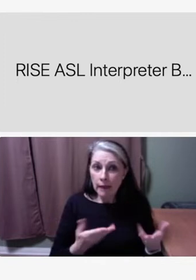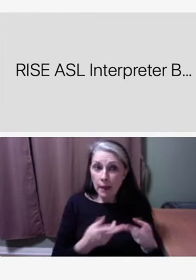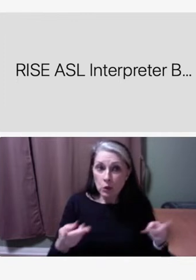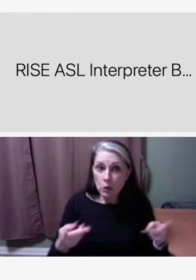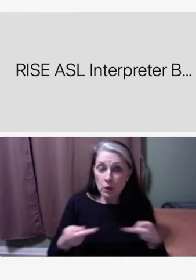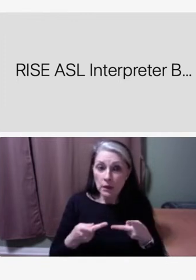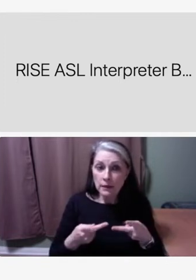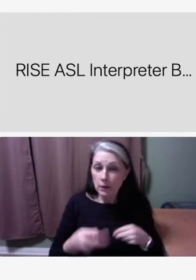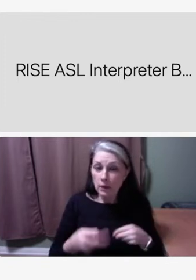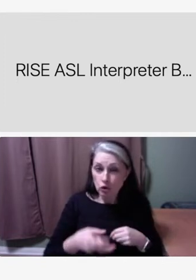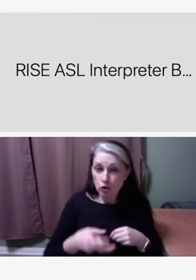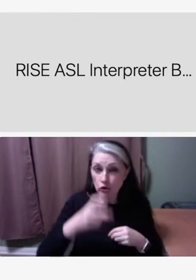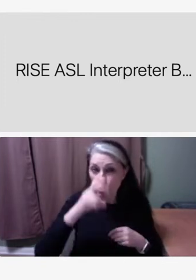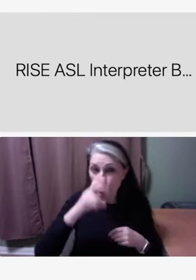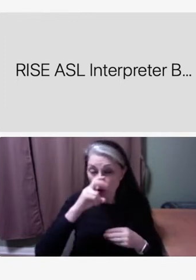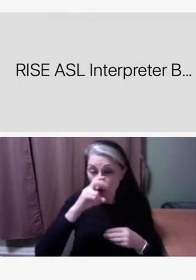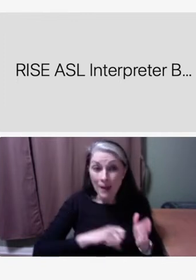security.